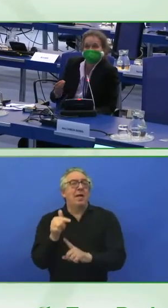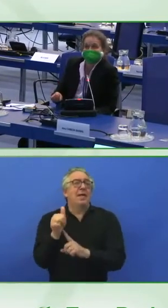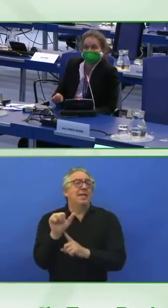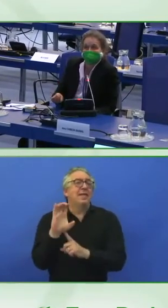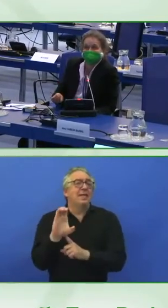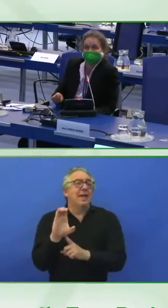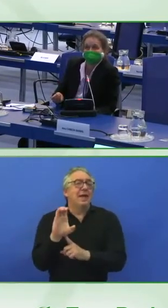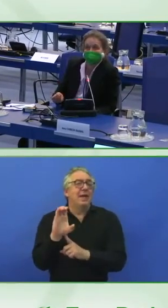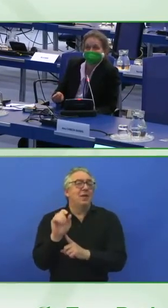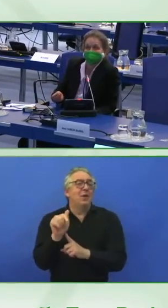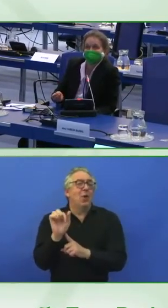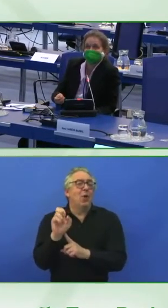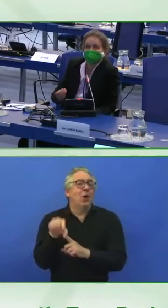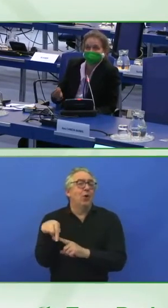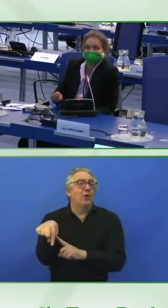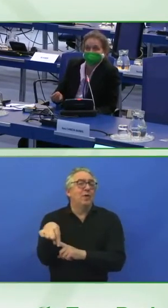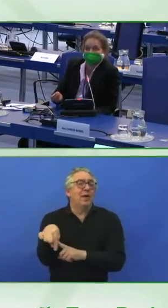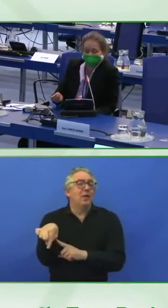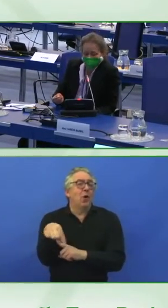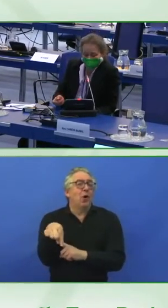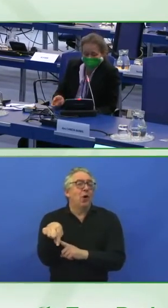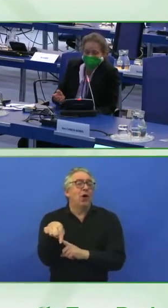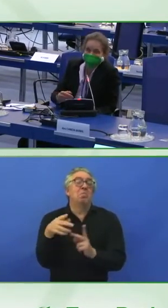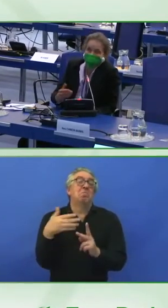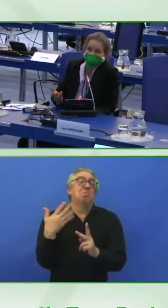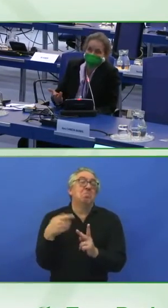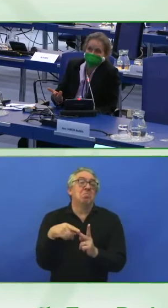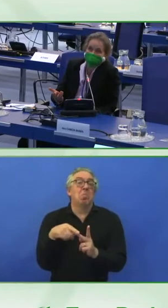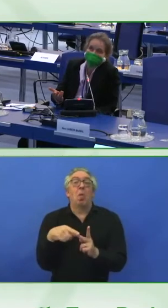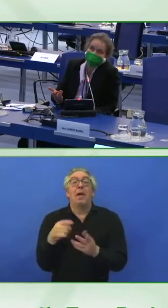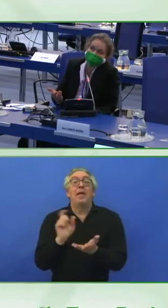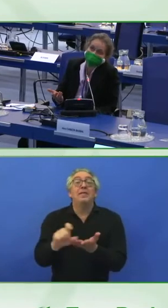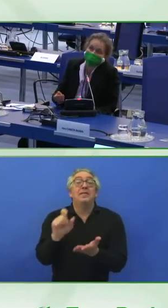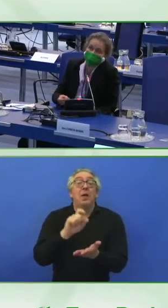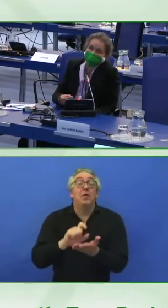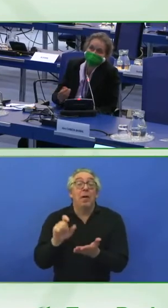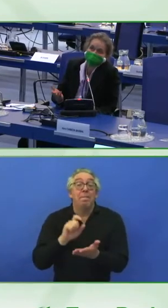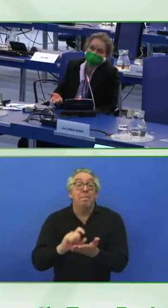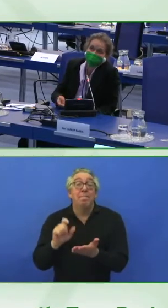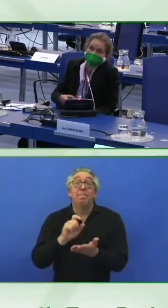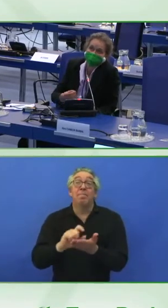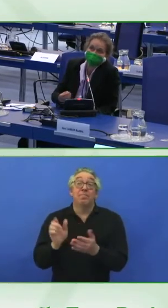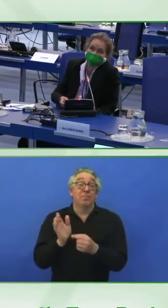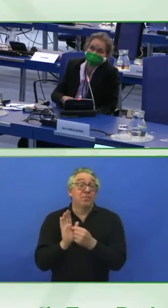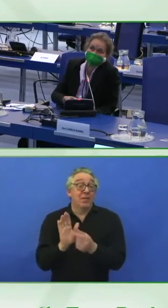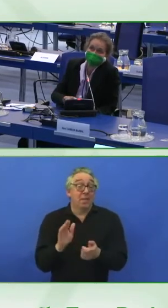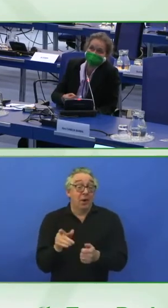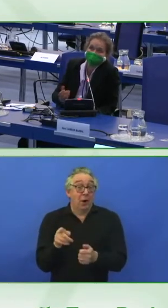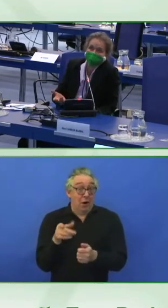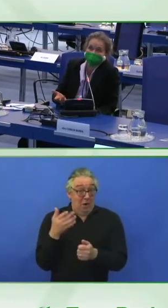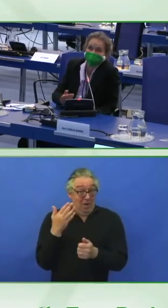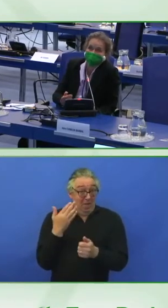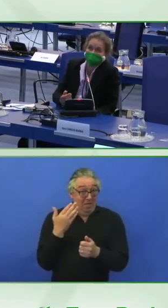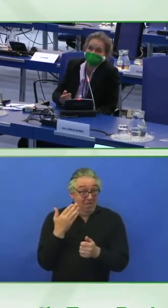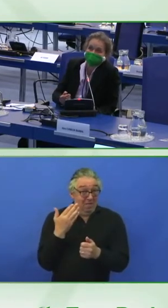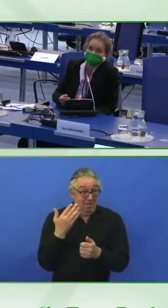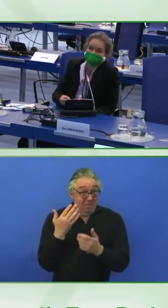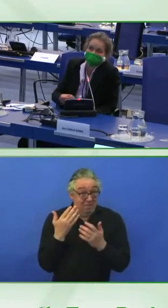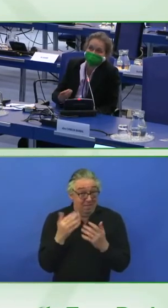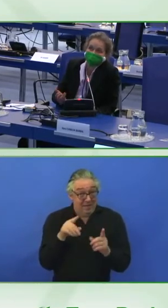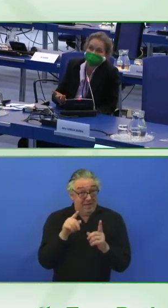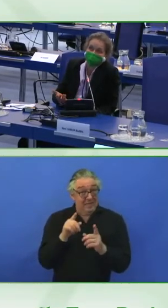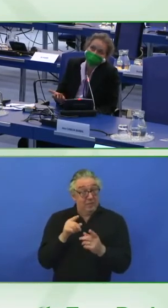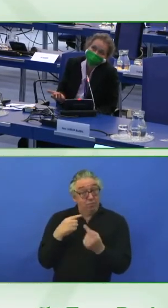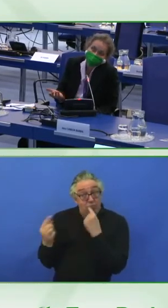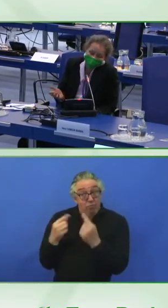the handicapped subjects into education? Because a lot of young people, they watch Instagram, they are on TikTok, so